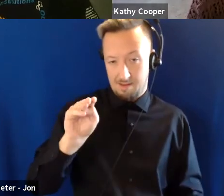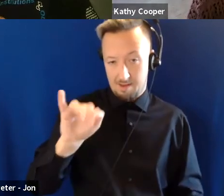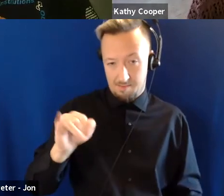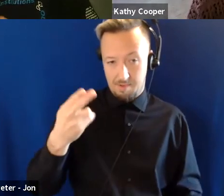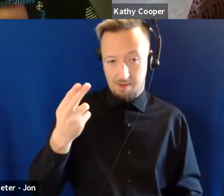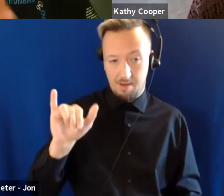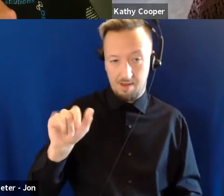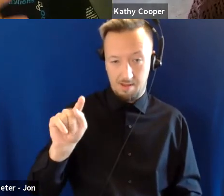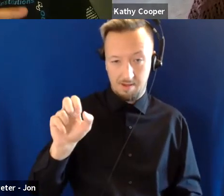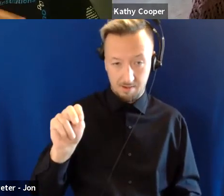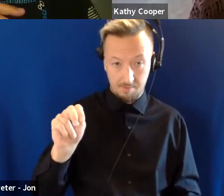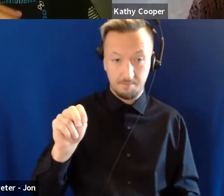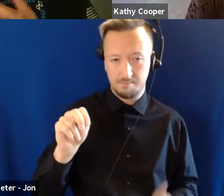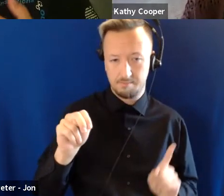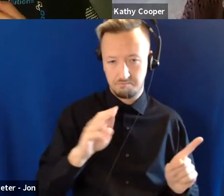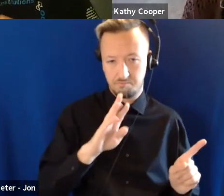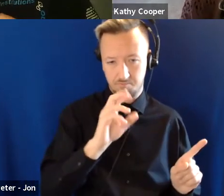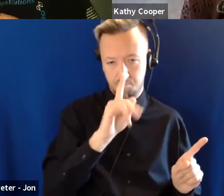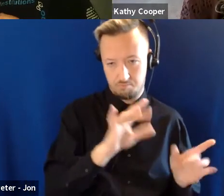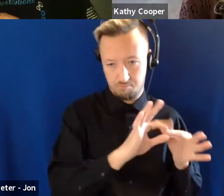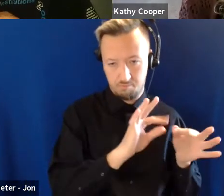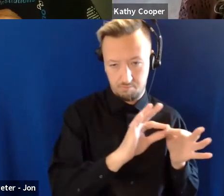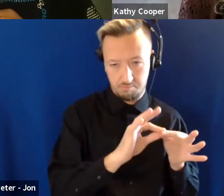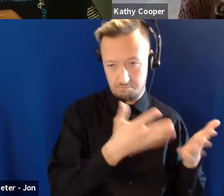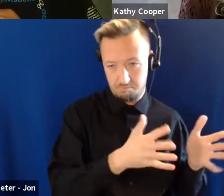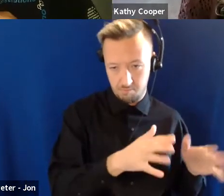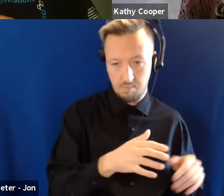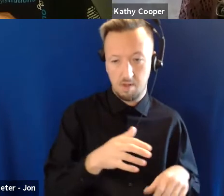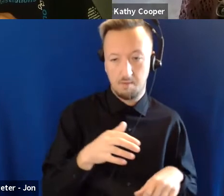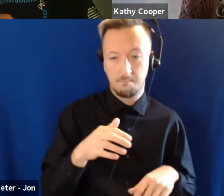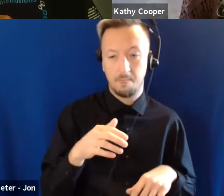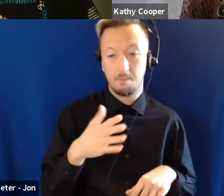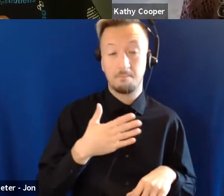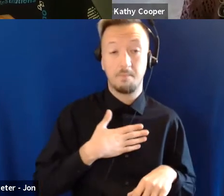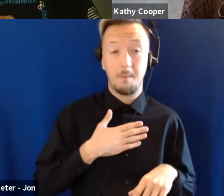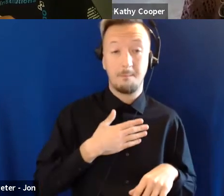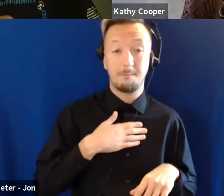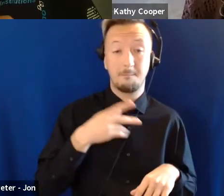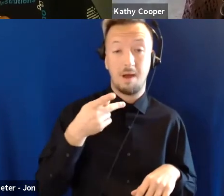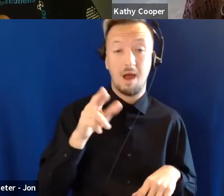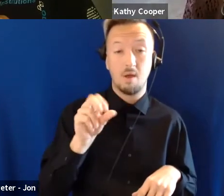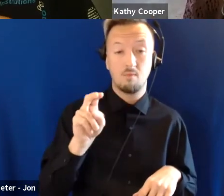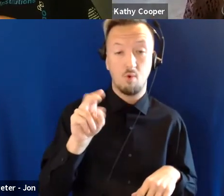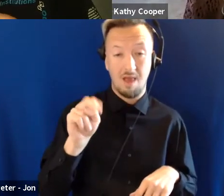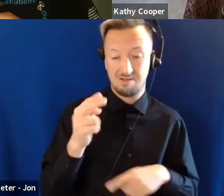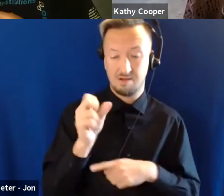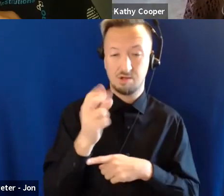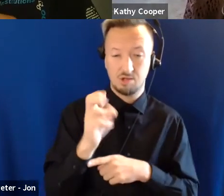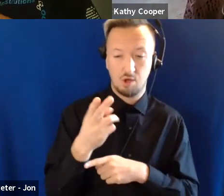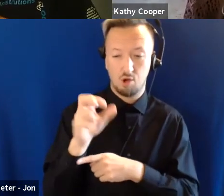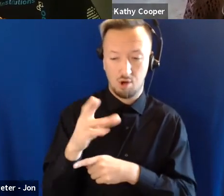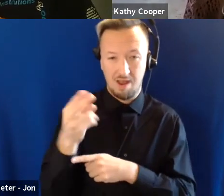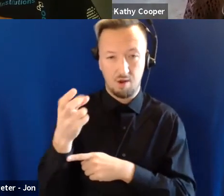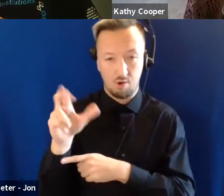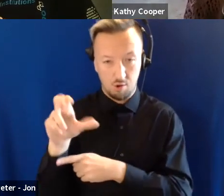Heighton, as Brooke said. So just my pronouns are she, her, and hers, and I'll